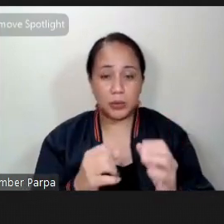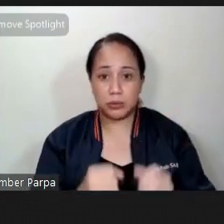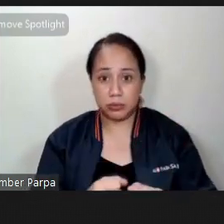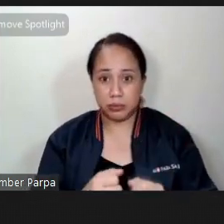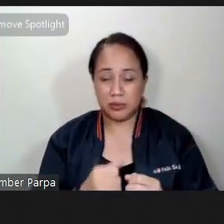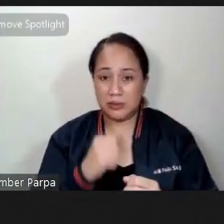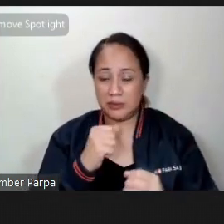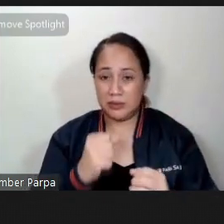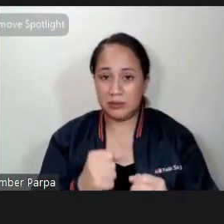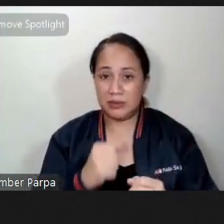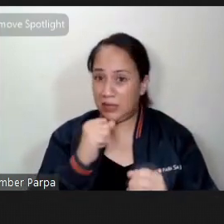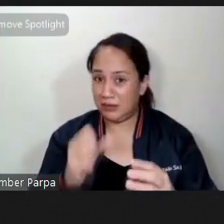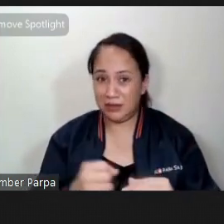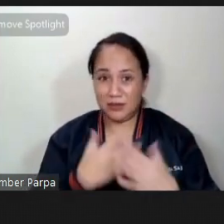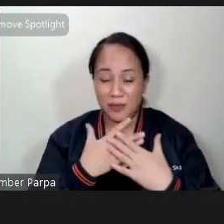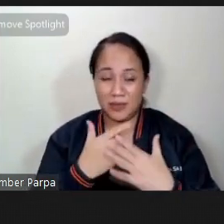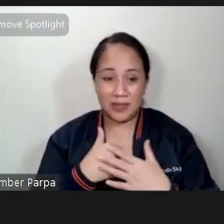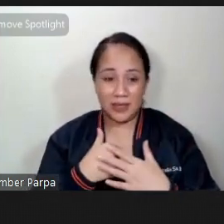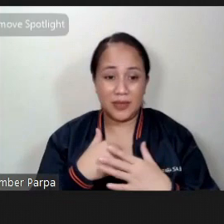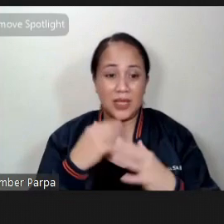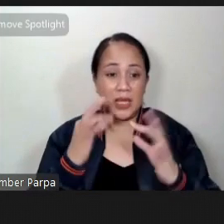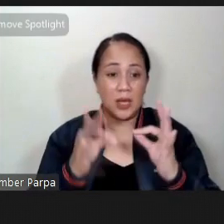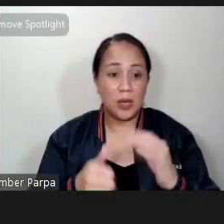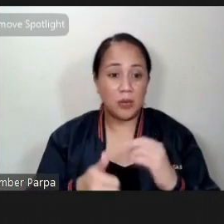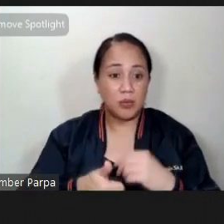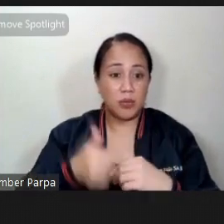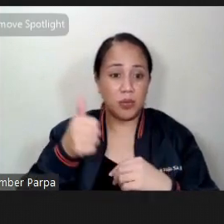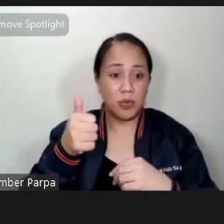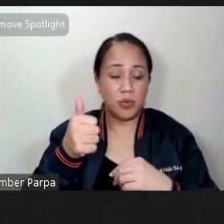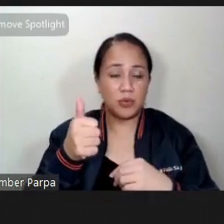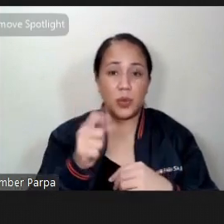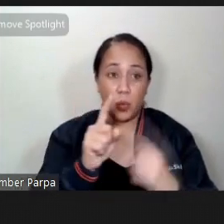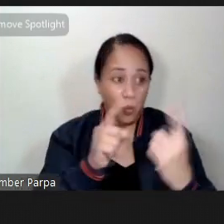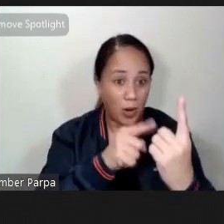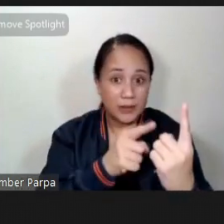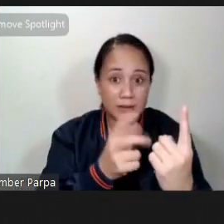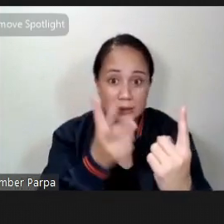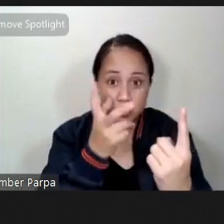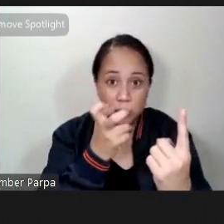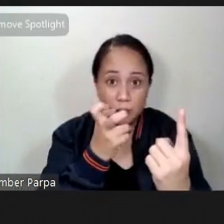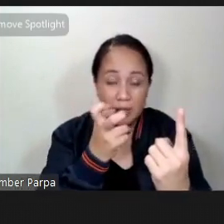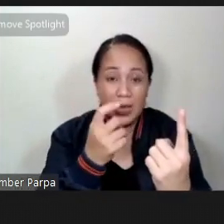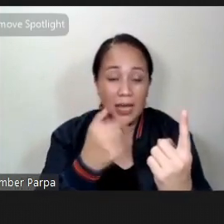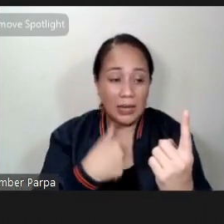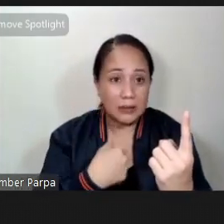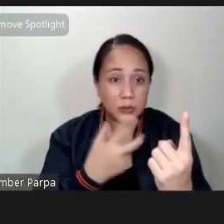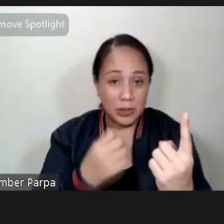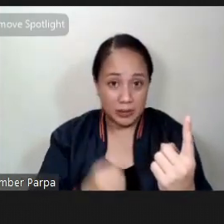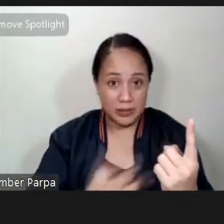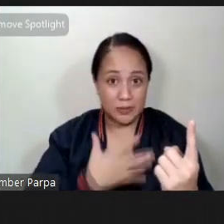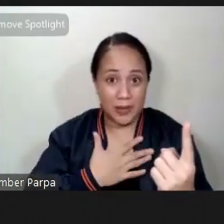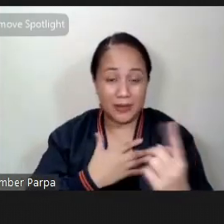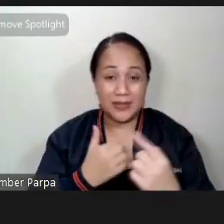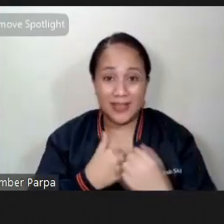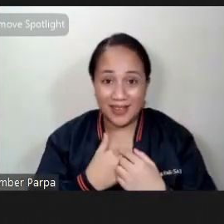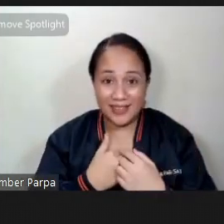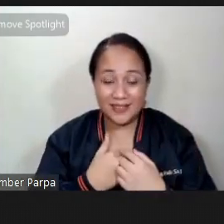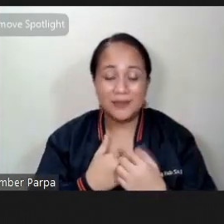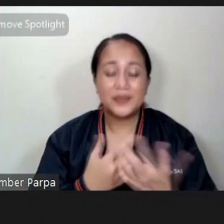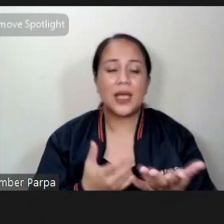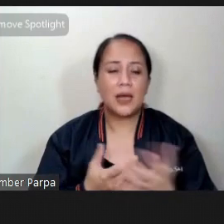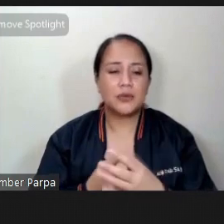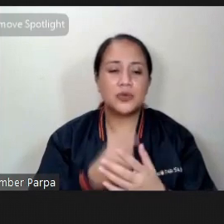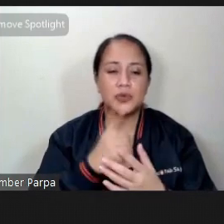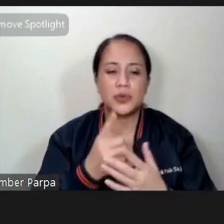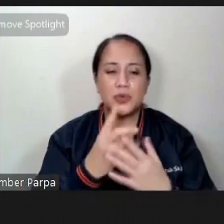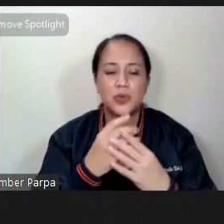me, but if even just one of the listeners heard my story and got inspired by it, and it sure is